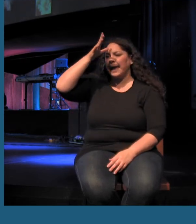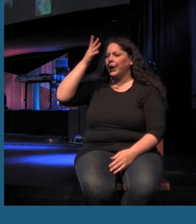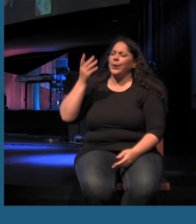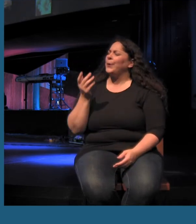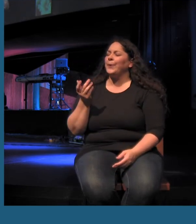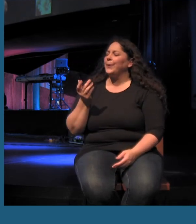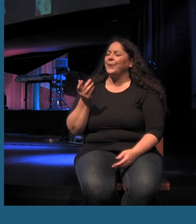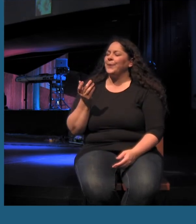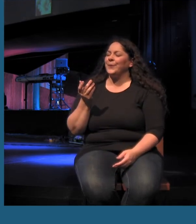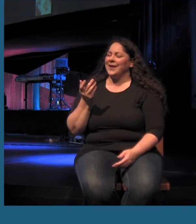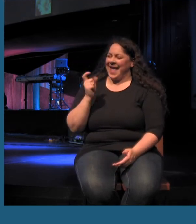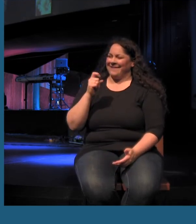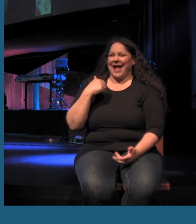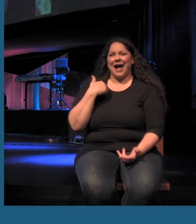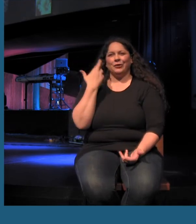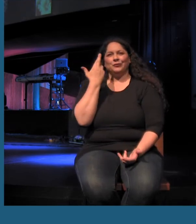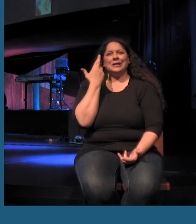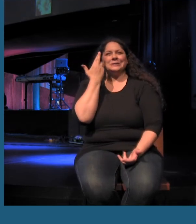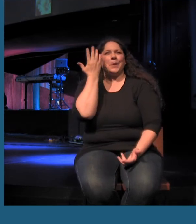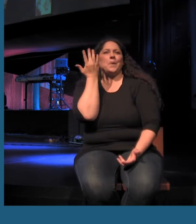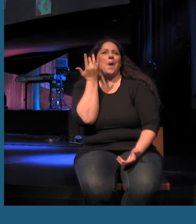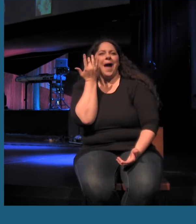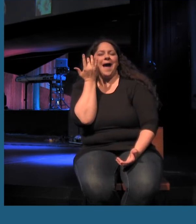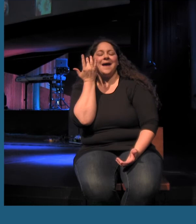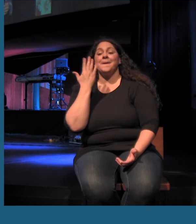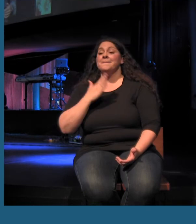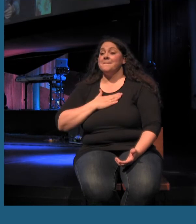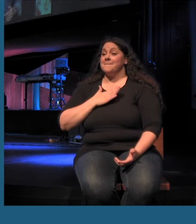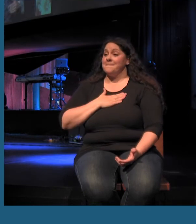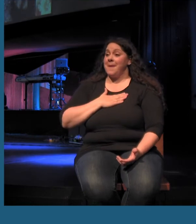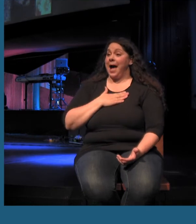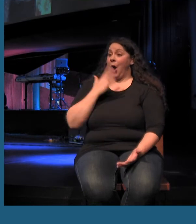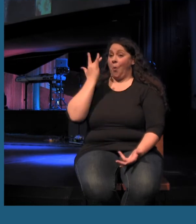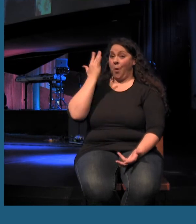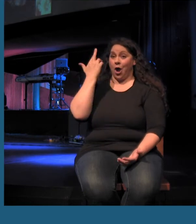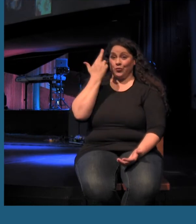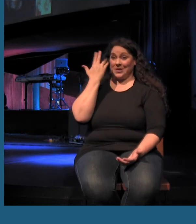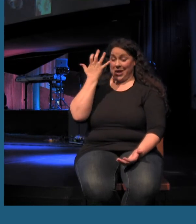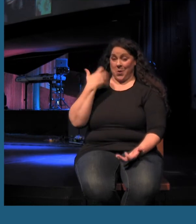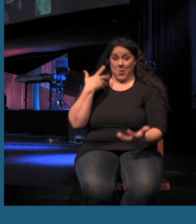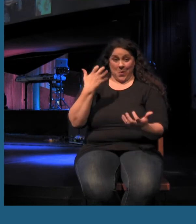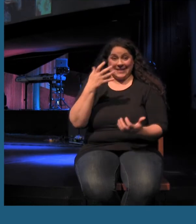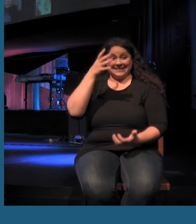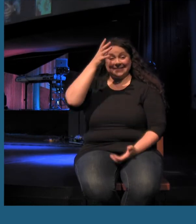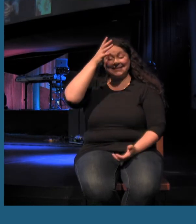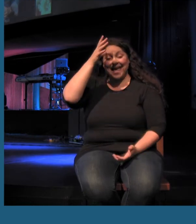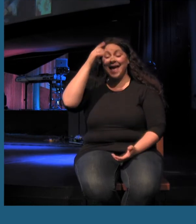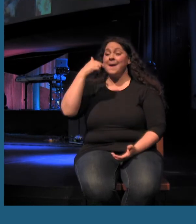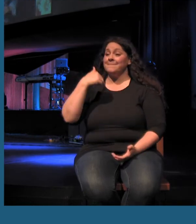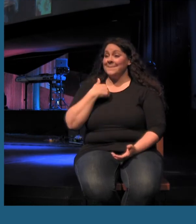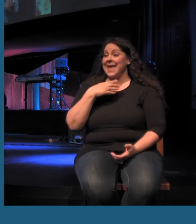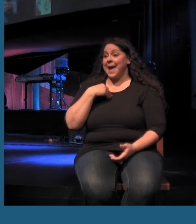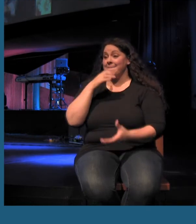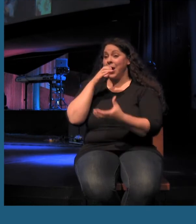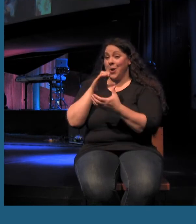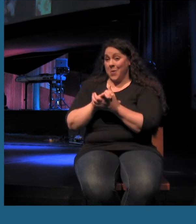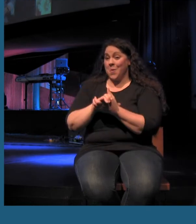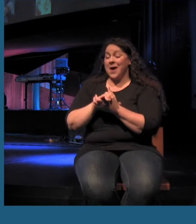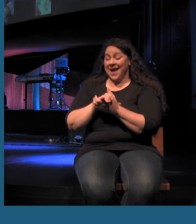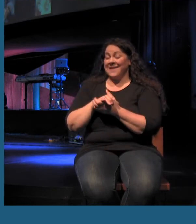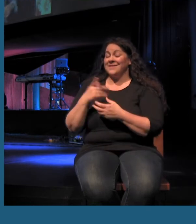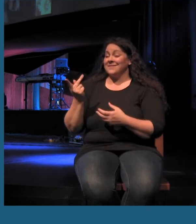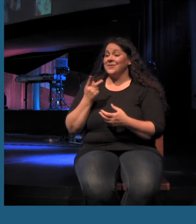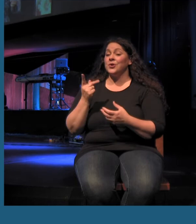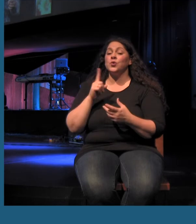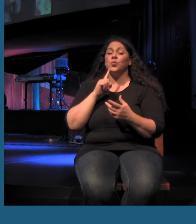I have to have more of a why than that. My why for being a dad, and Kelly and I, our desire as parents, our why for being